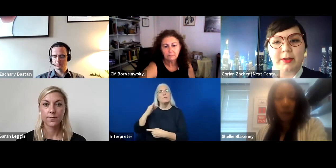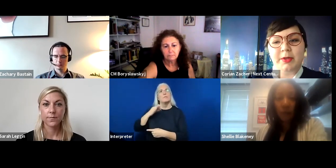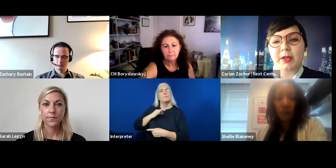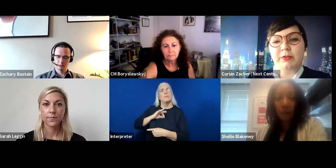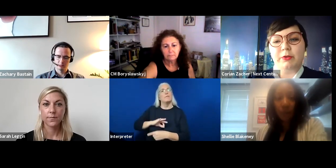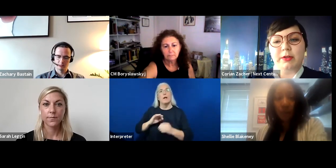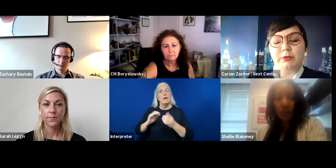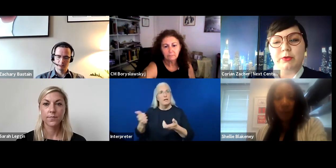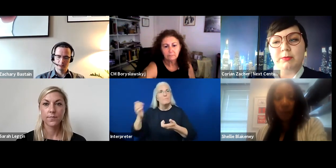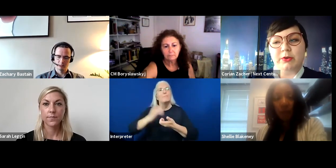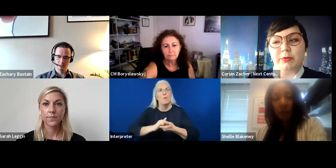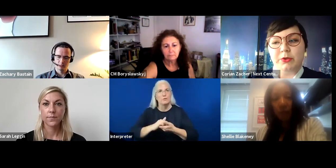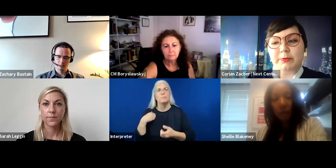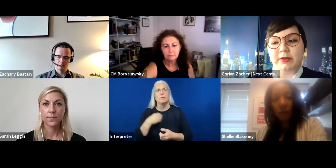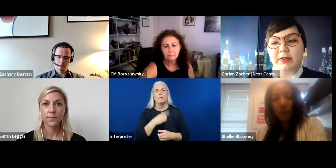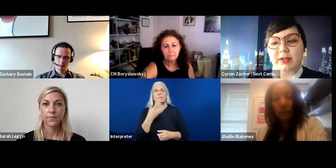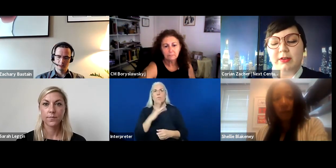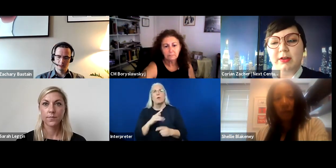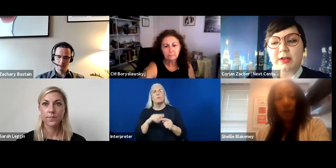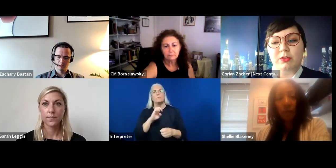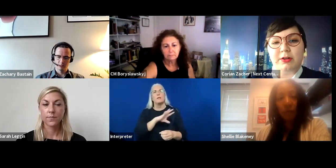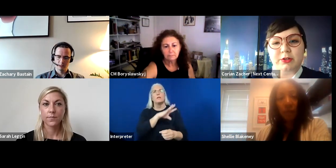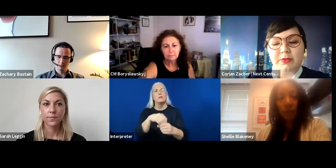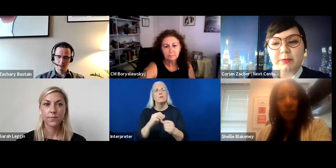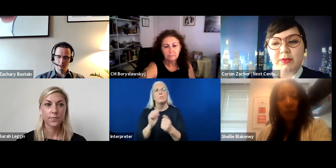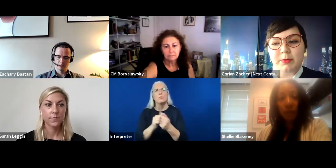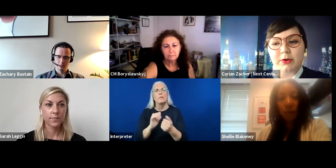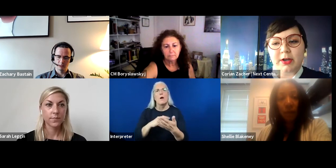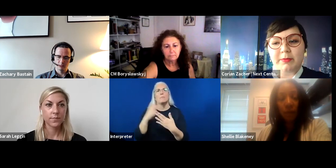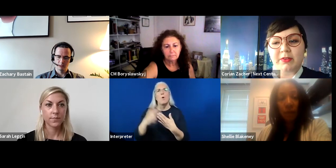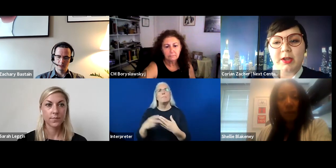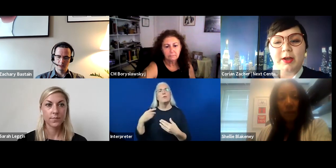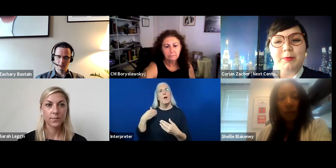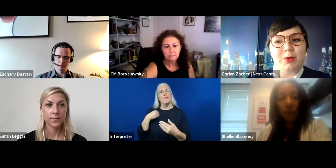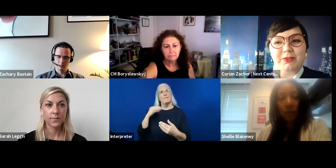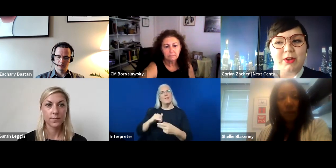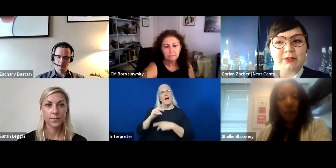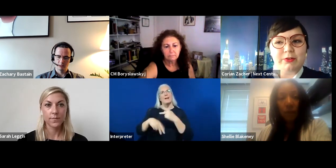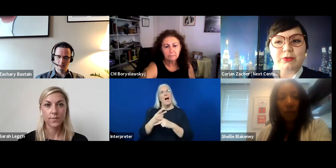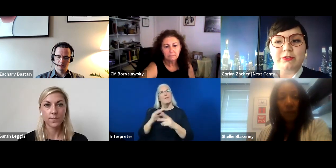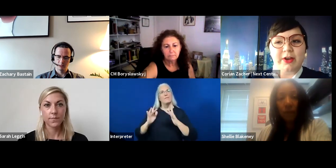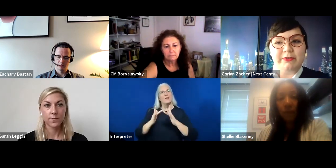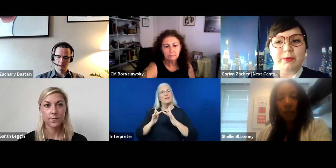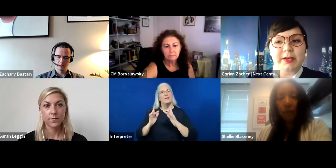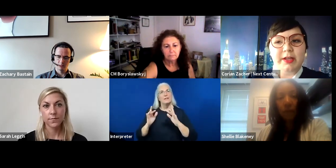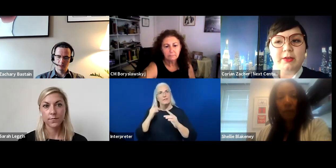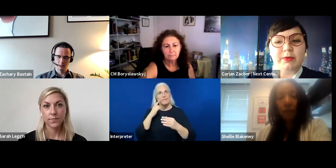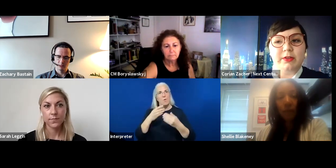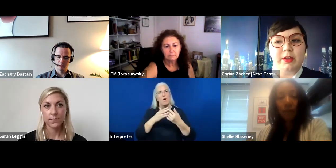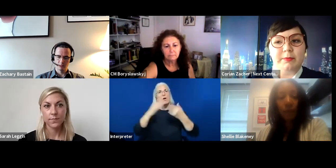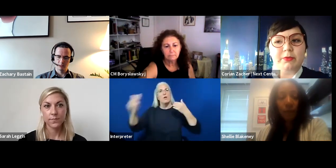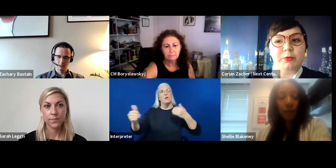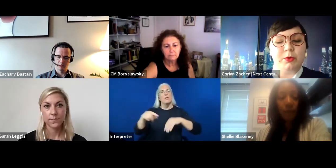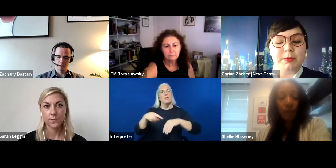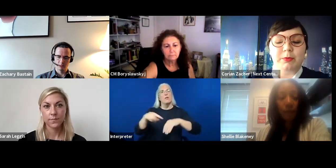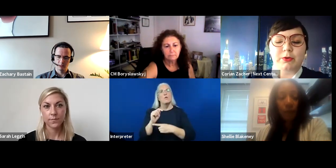that program. So including municipal networks in long-term subsidy programs, while it's not a solution for everyone, it can